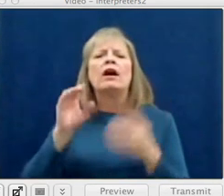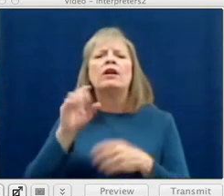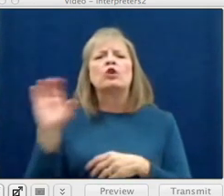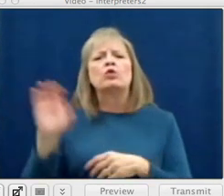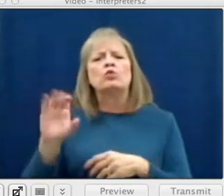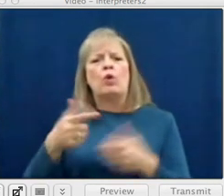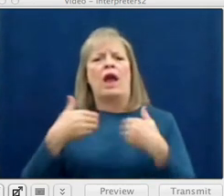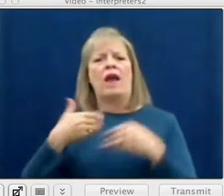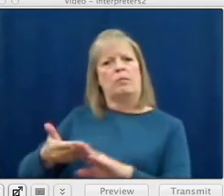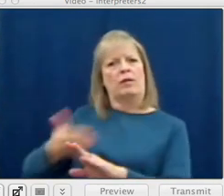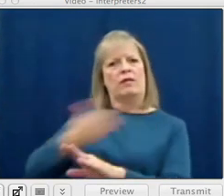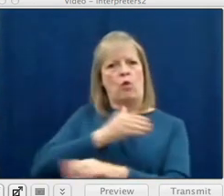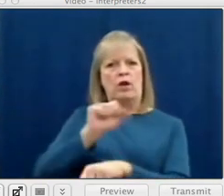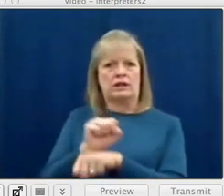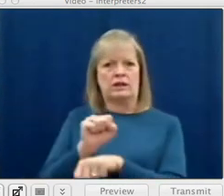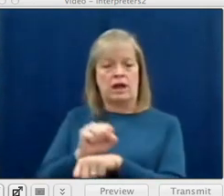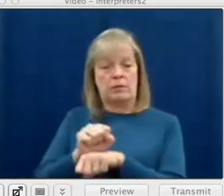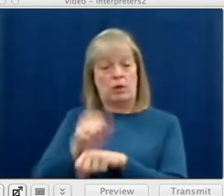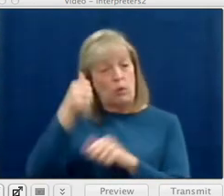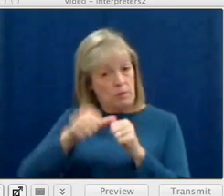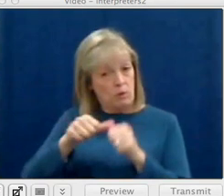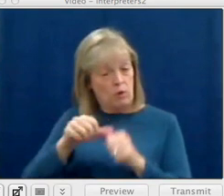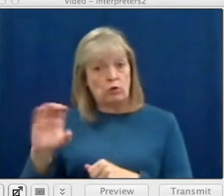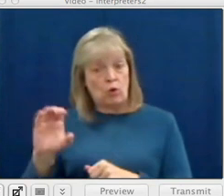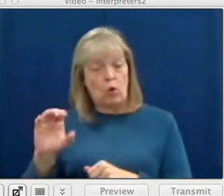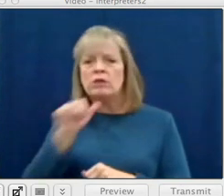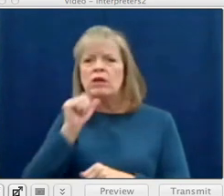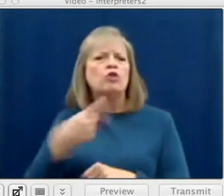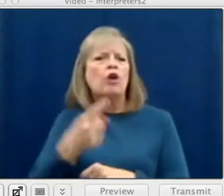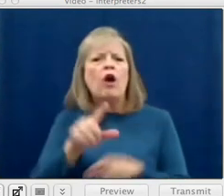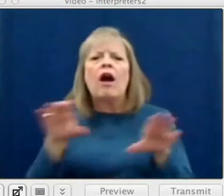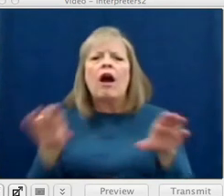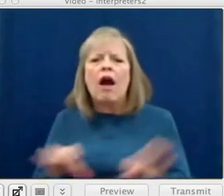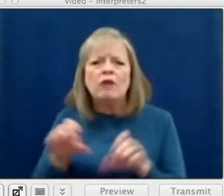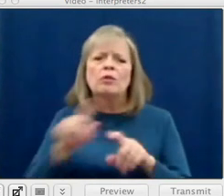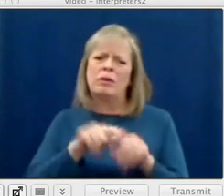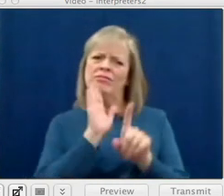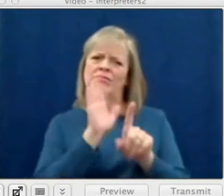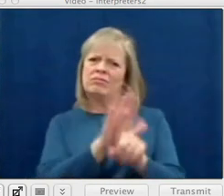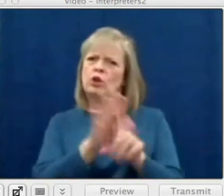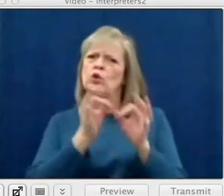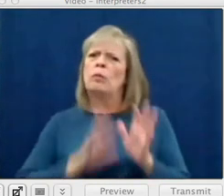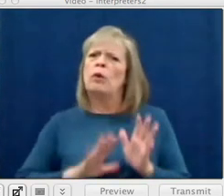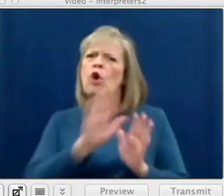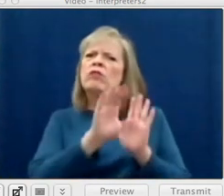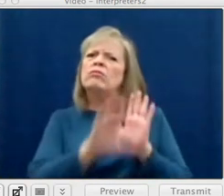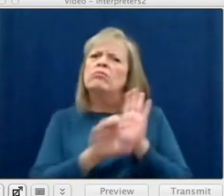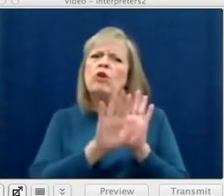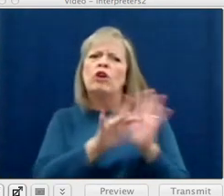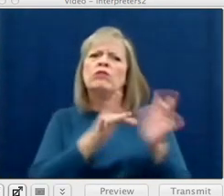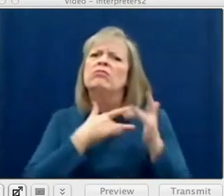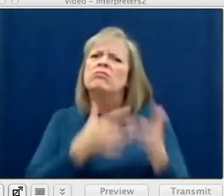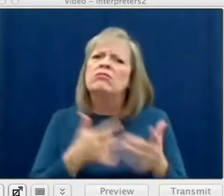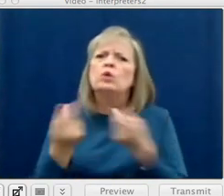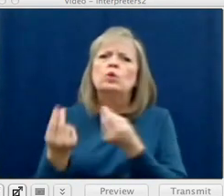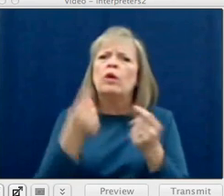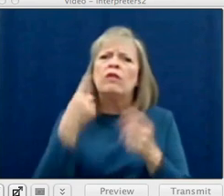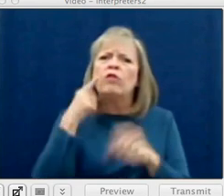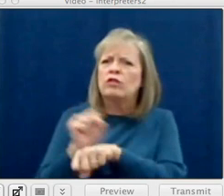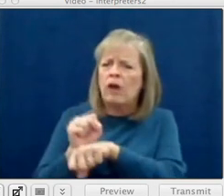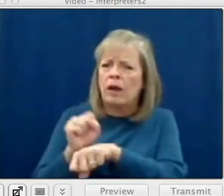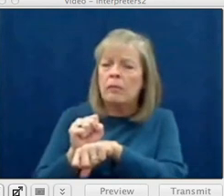Controls are not only actions, but characteristics of the interpreter as well. And so I like to make sure that people understand that